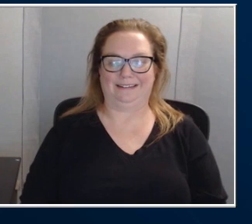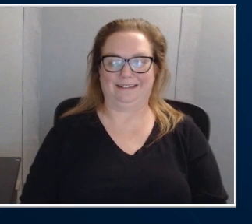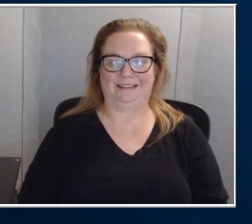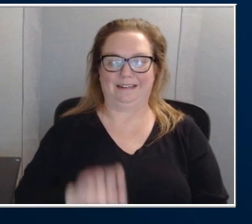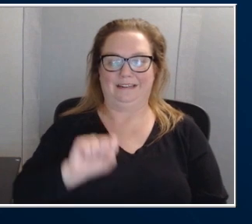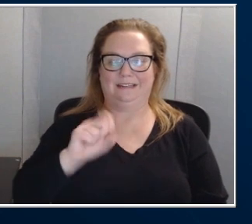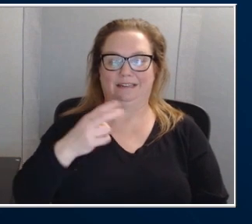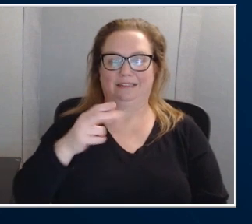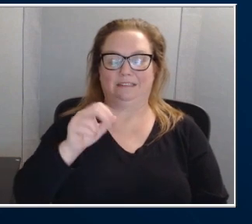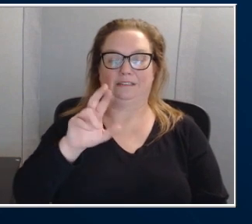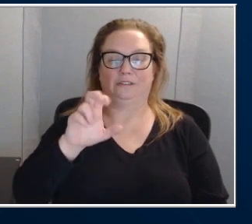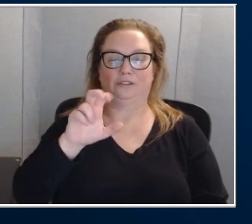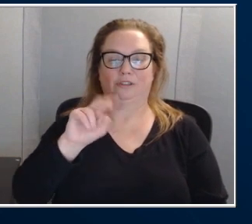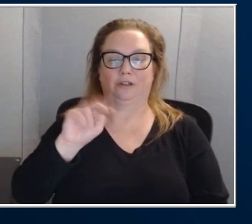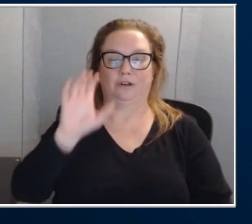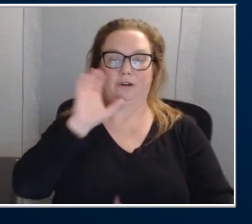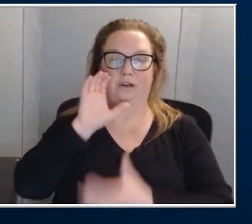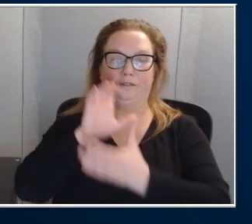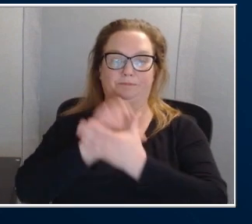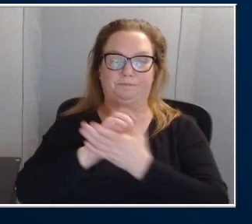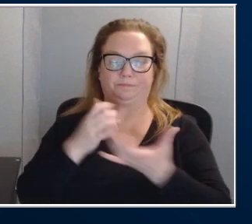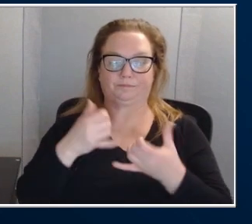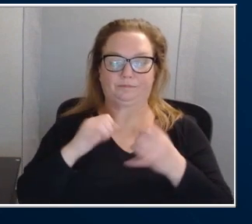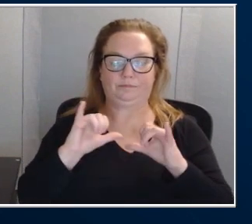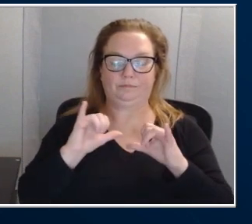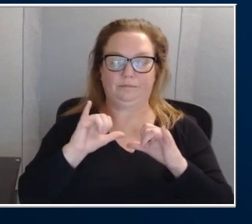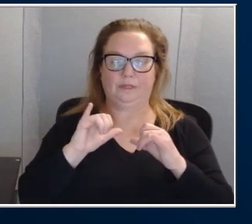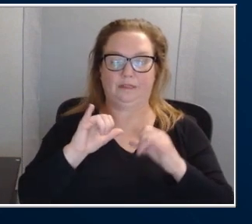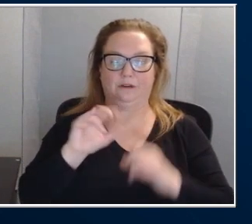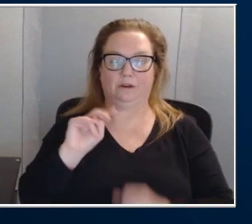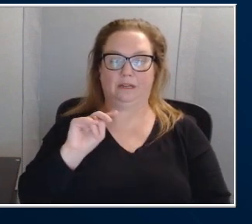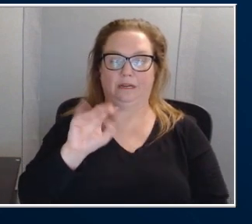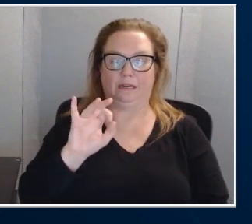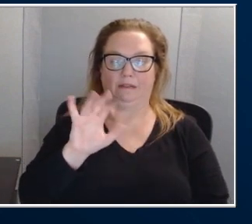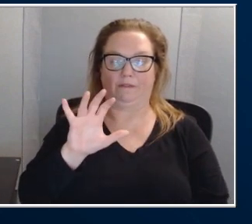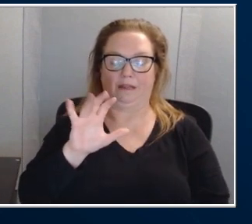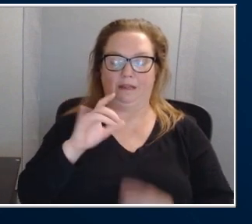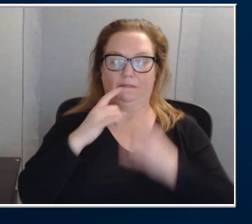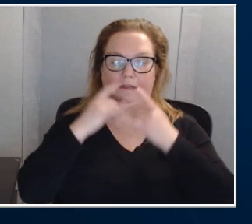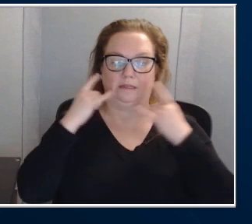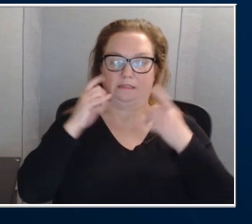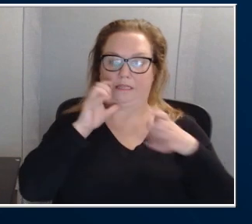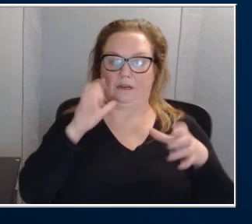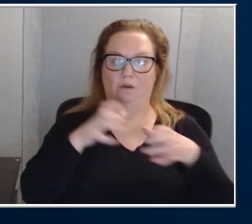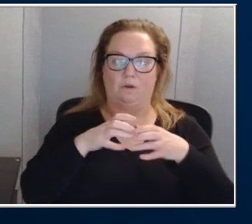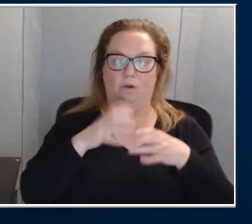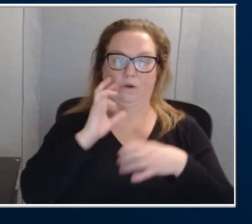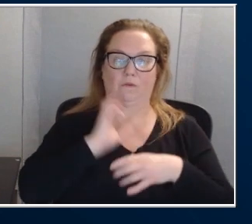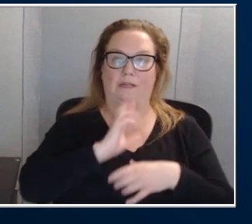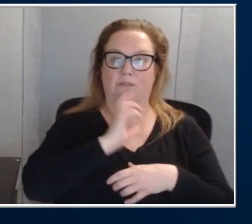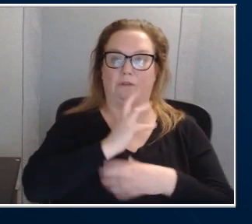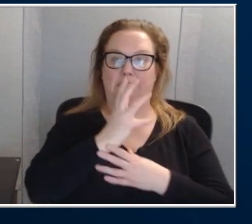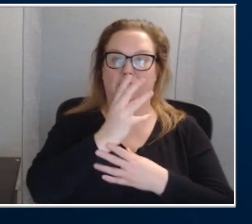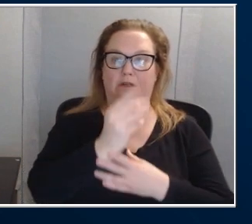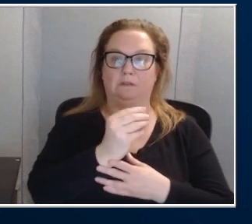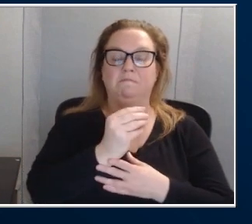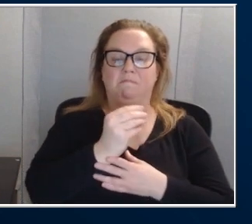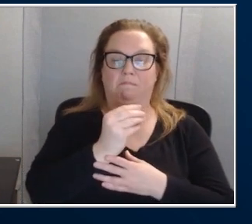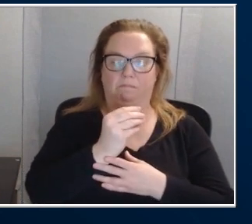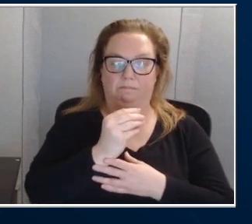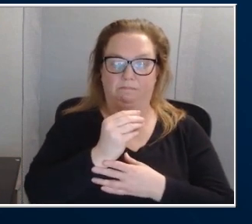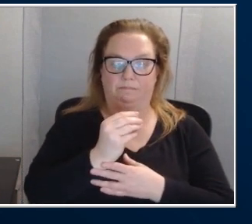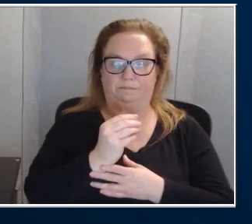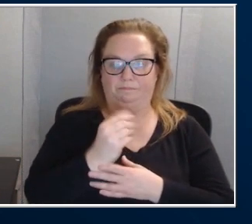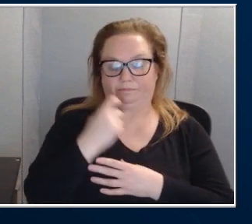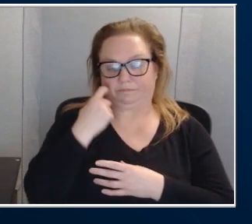Sharon, her and her husband, they still wear their N95 masks. They avoid gatherings. They still don't go to restaurants. And they recently, though, had to